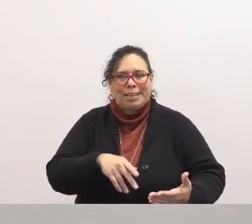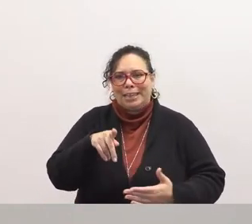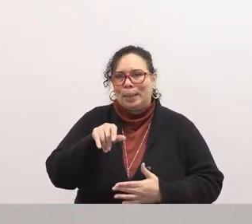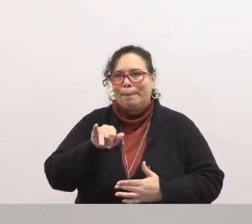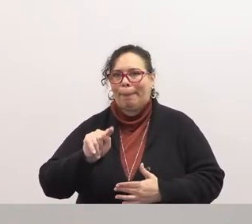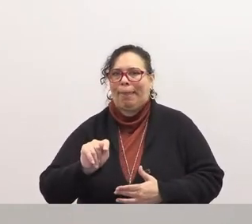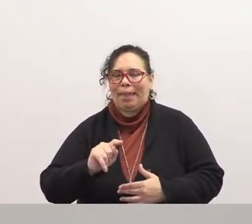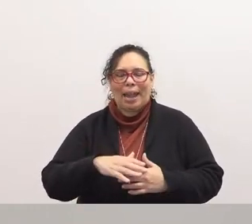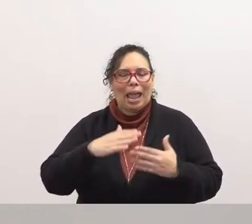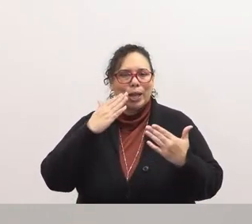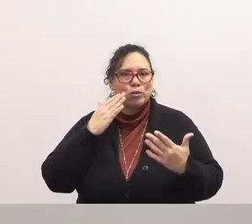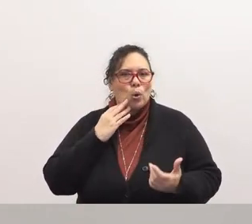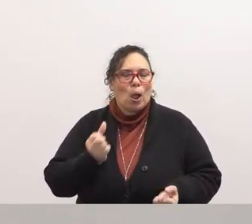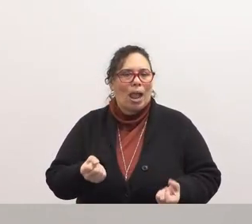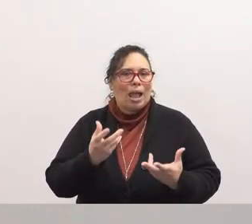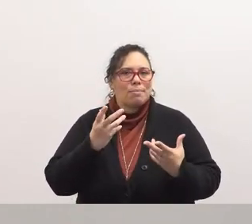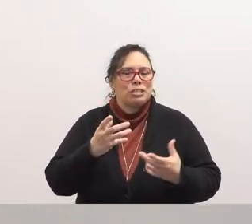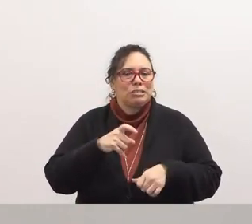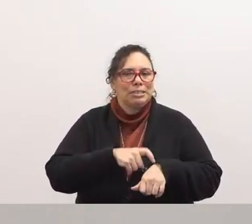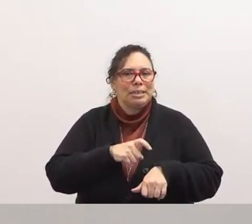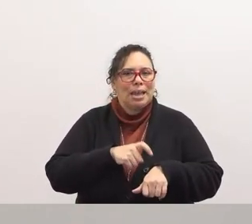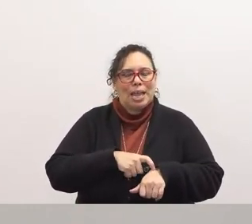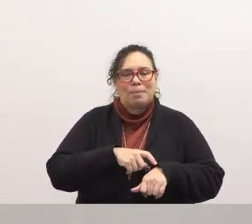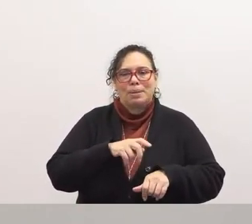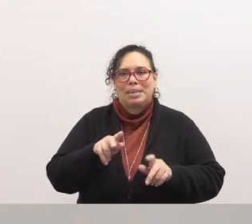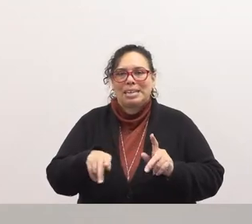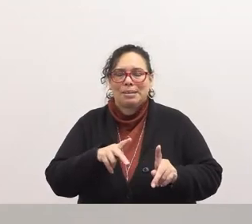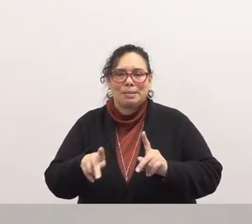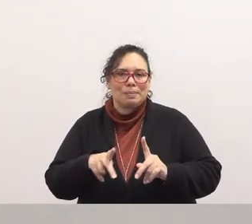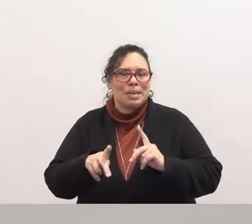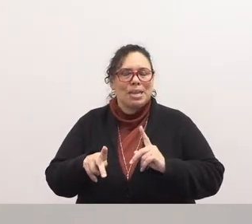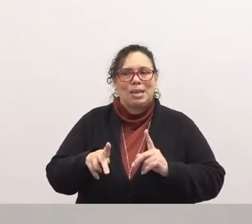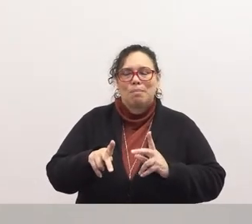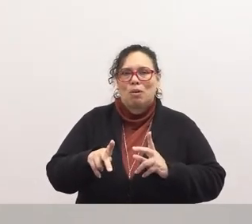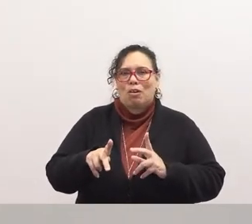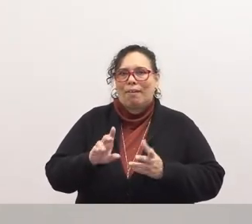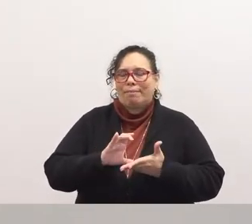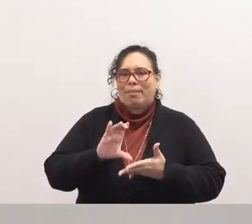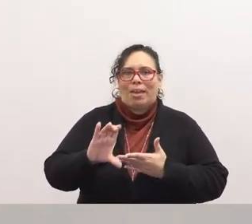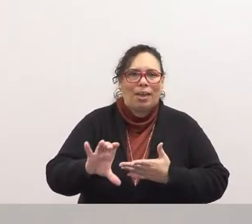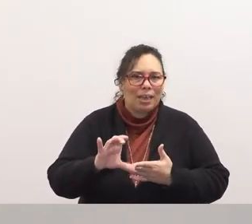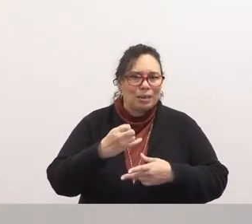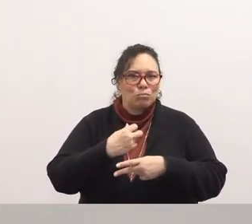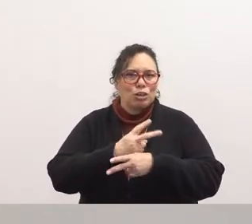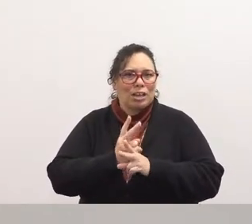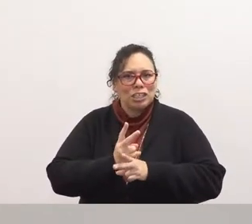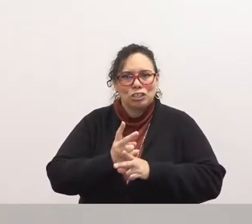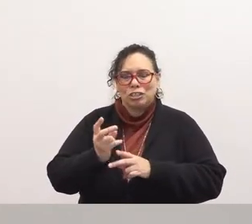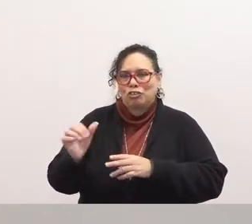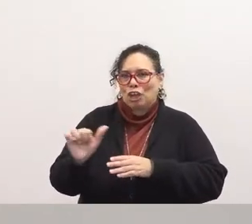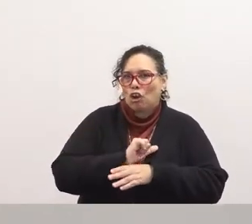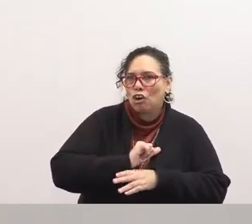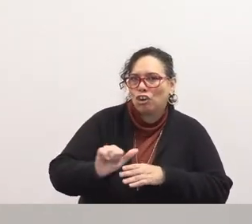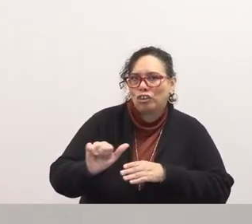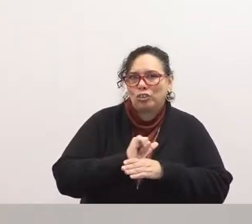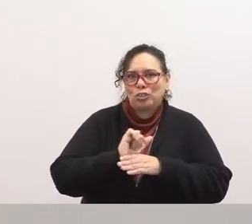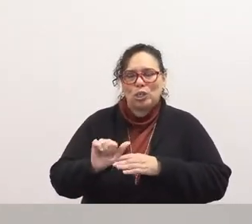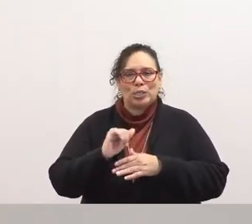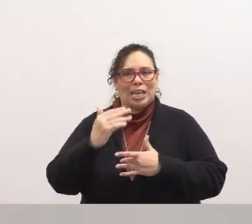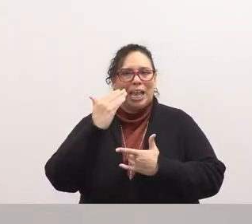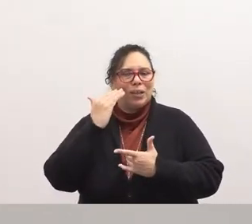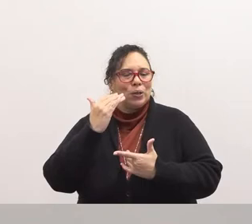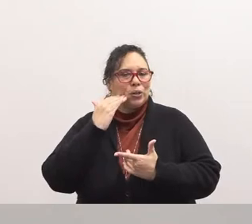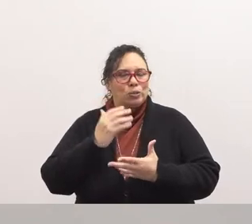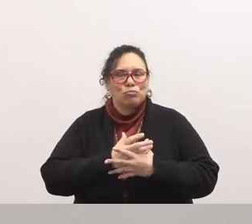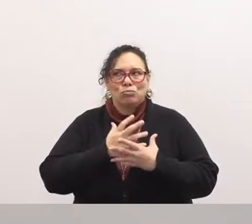that people put into these productions with rehearsals and everything else. I know they just put themselves